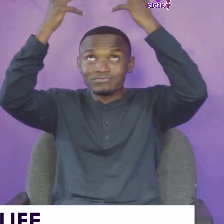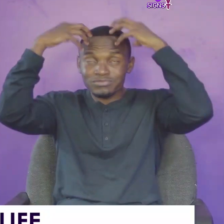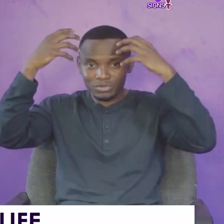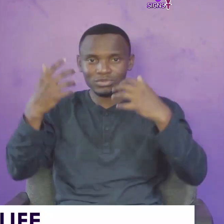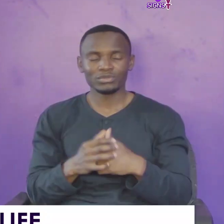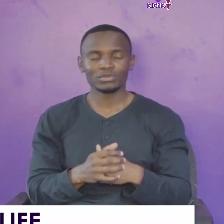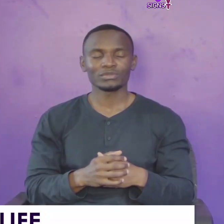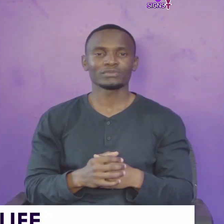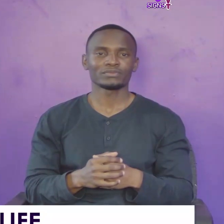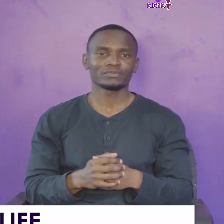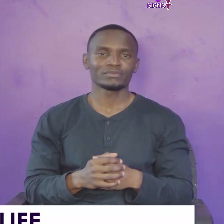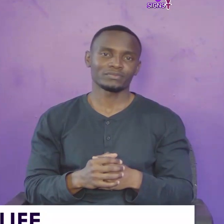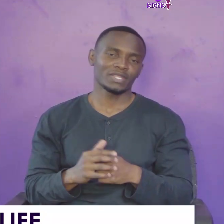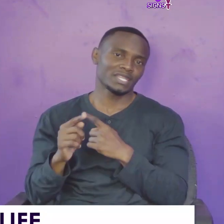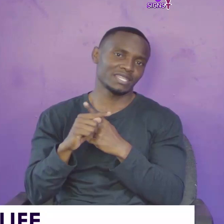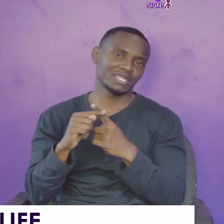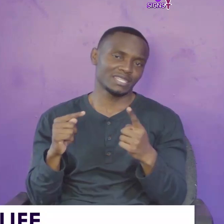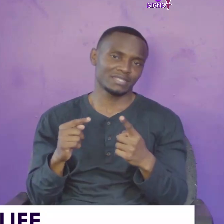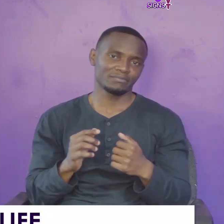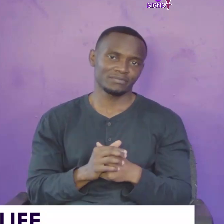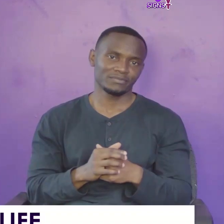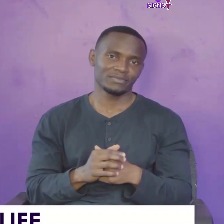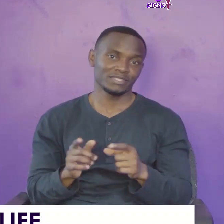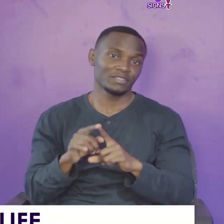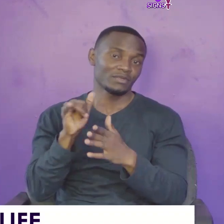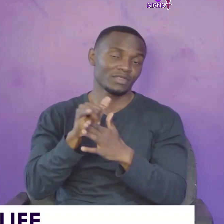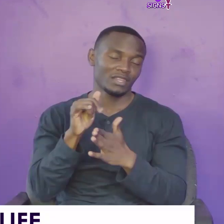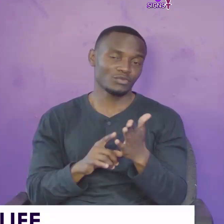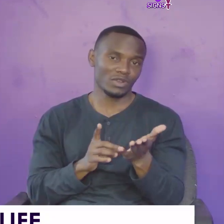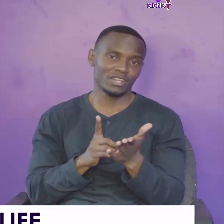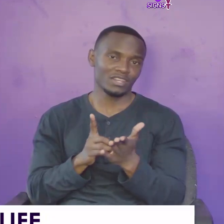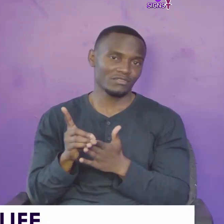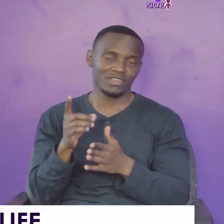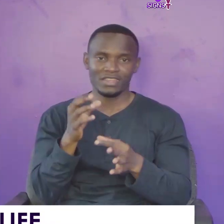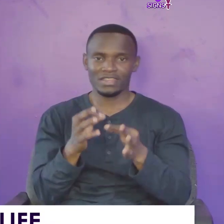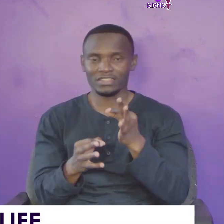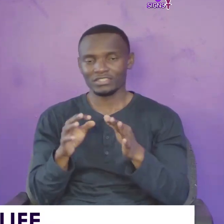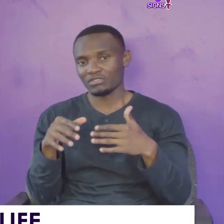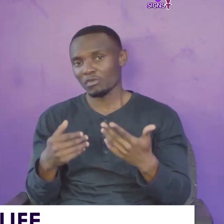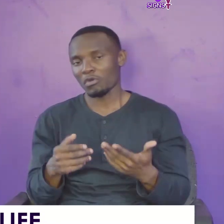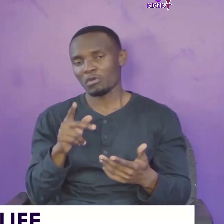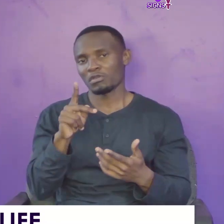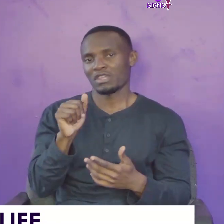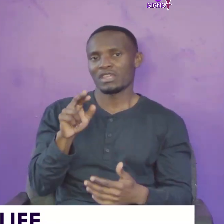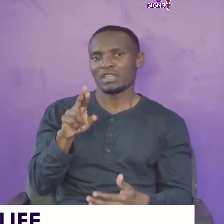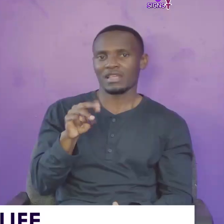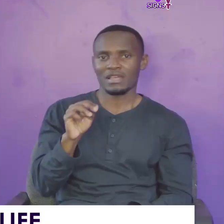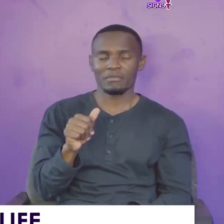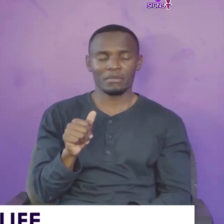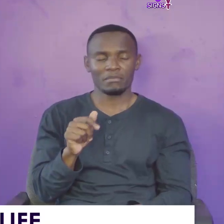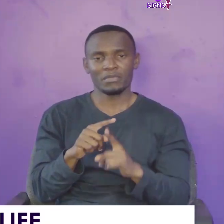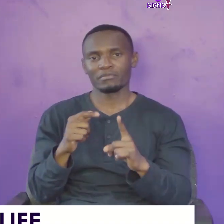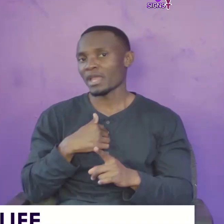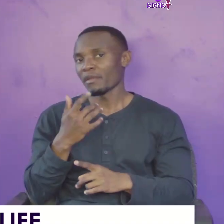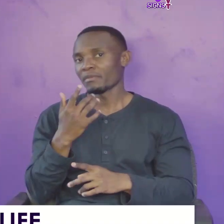door. Wow. Yeah. Wow. And that is divine justice, or you might like to call it karma. I Right. prefer to call it divine